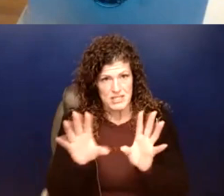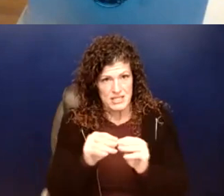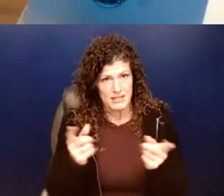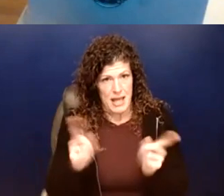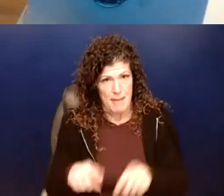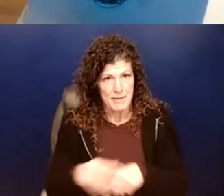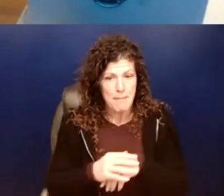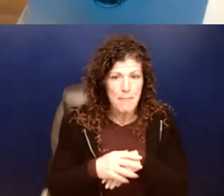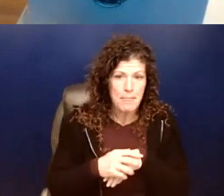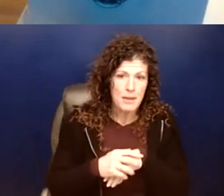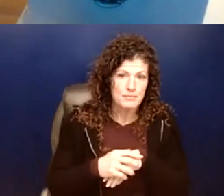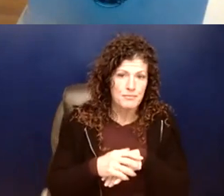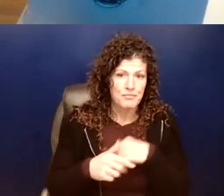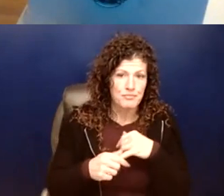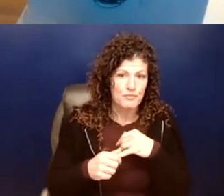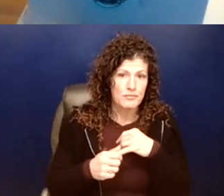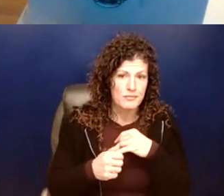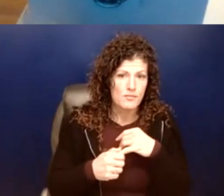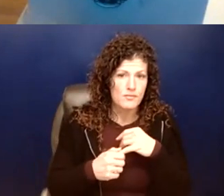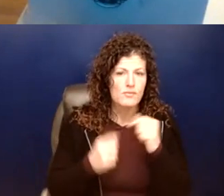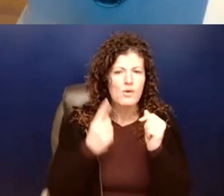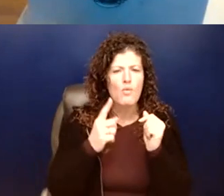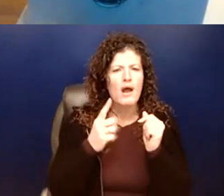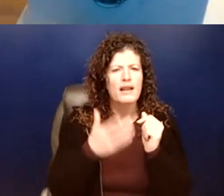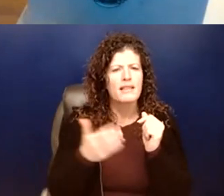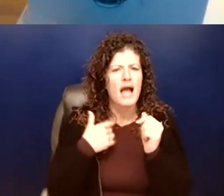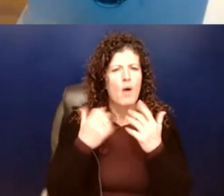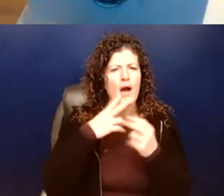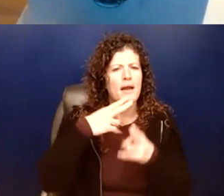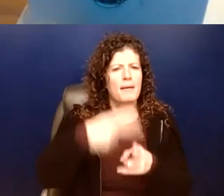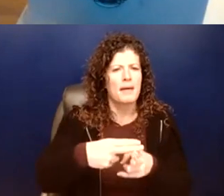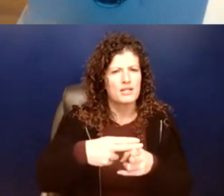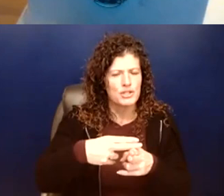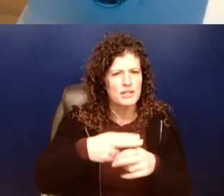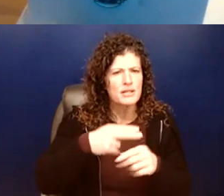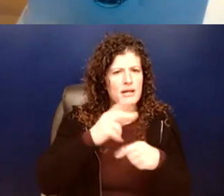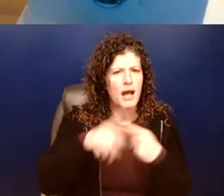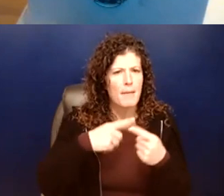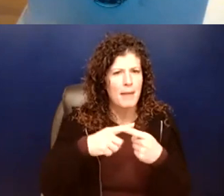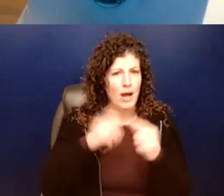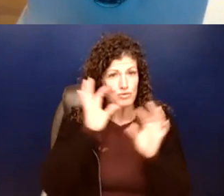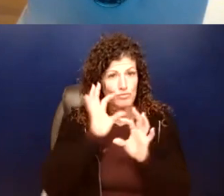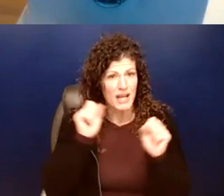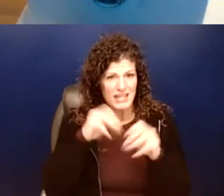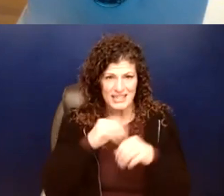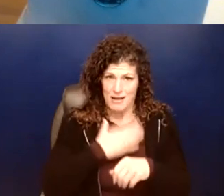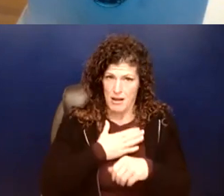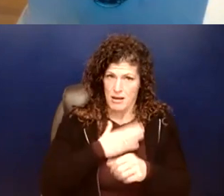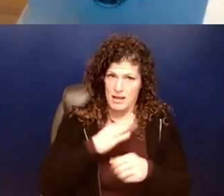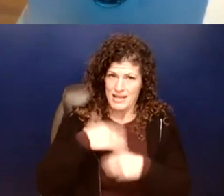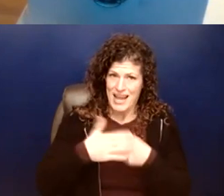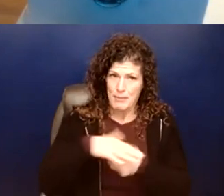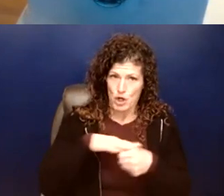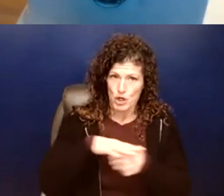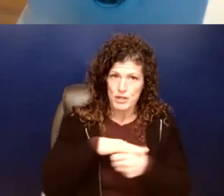One of the things that I definitely want to address about a superintendent for us in our neighborhood specifically is that a lot of folks brought